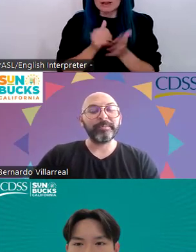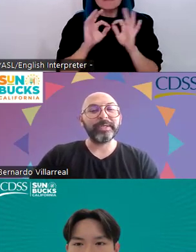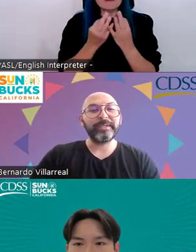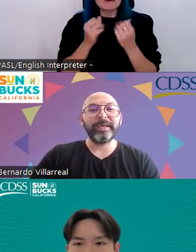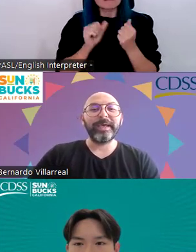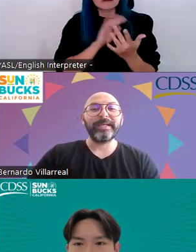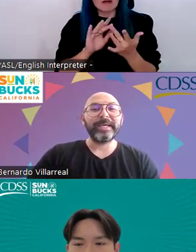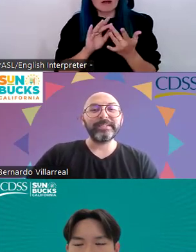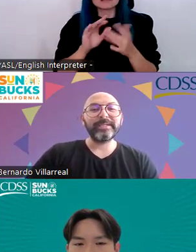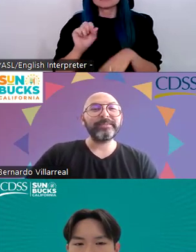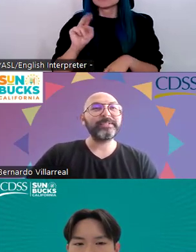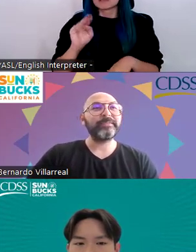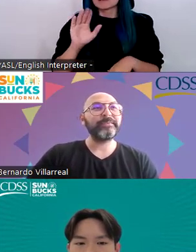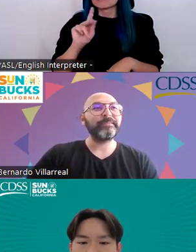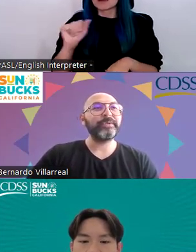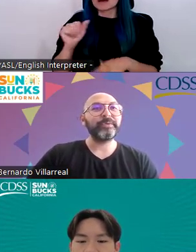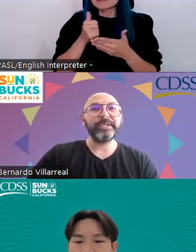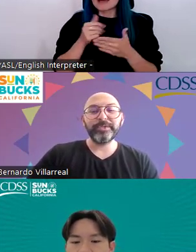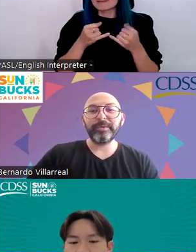the Sunbucks helpline at